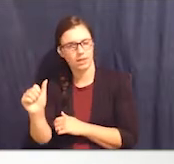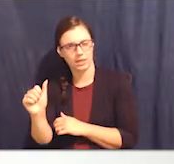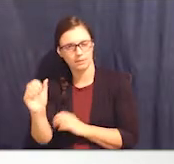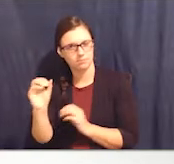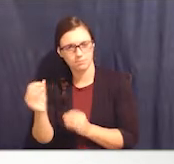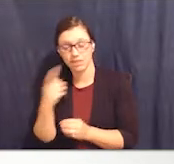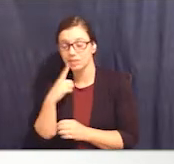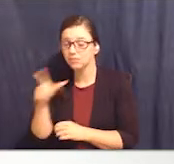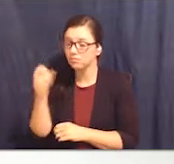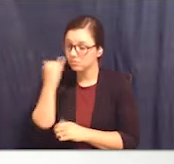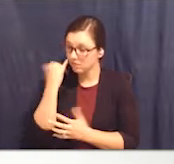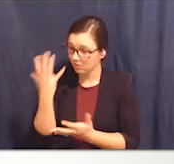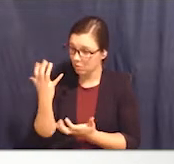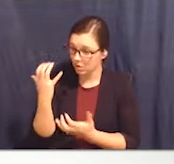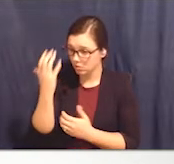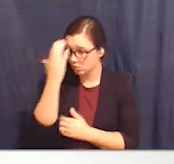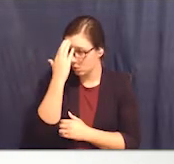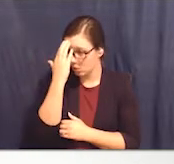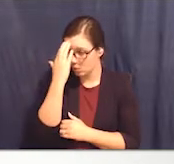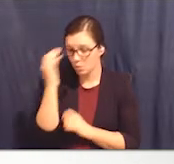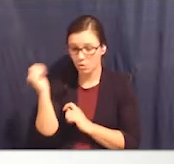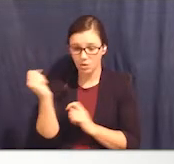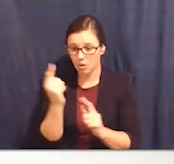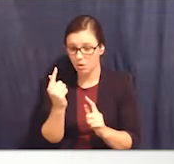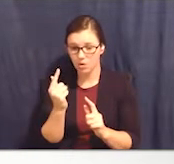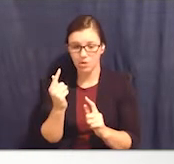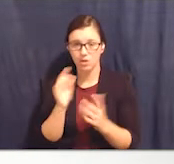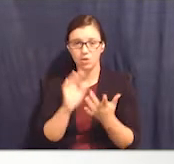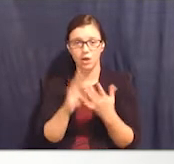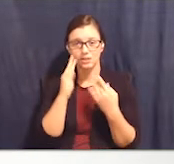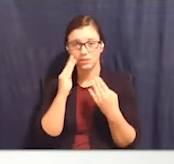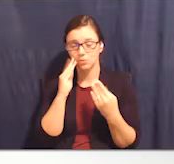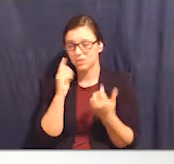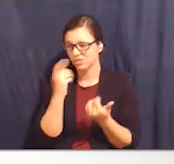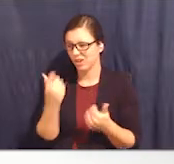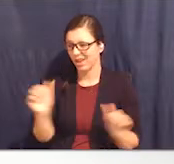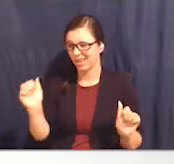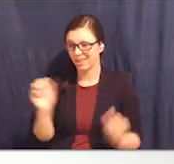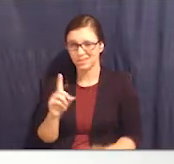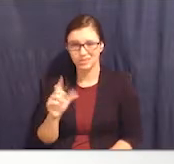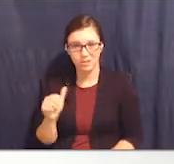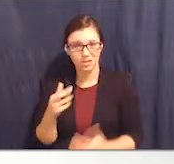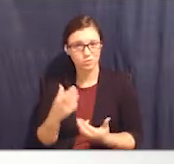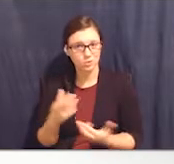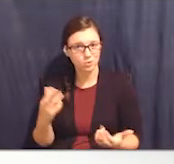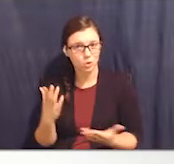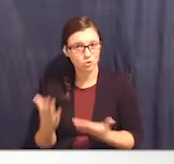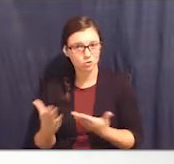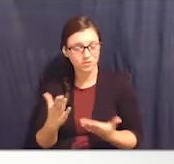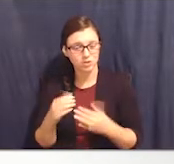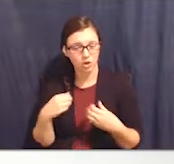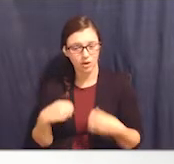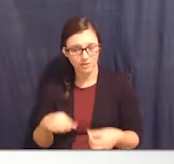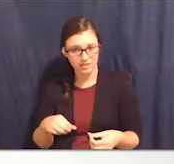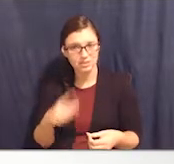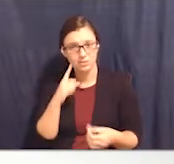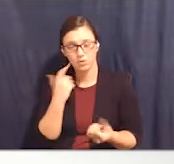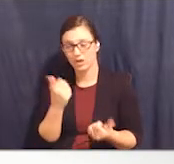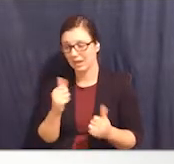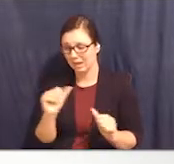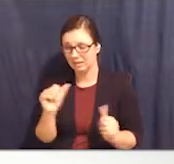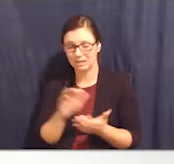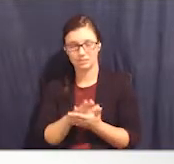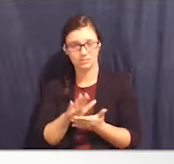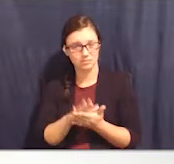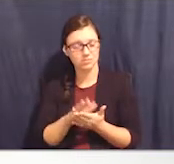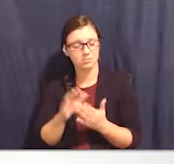So here we go. Universities. Anybody see their alma mater up there? Okay, cool.